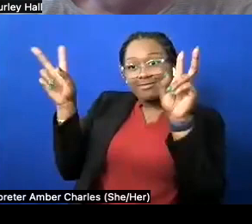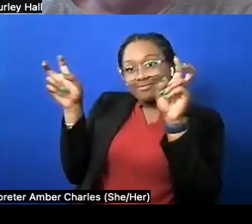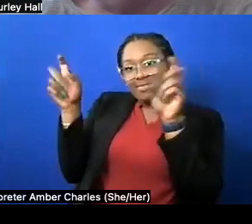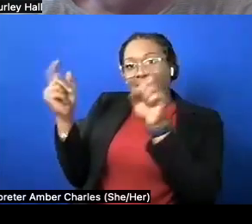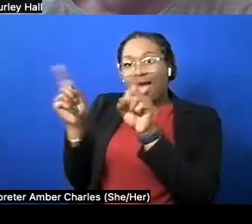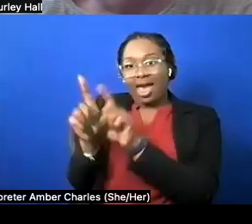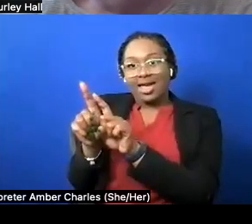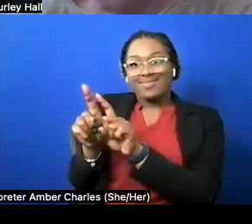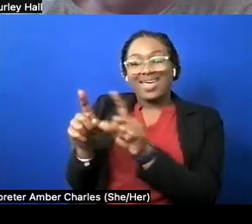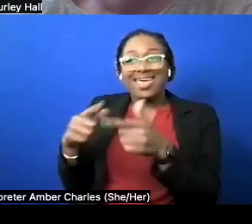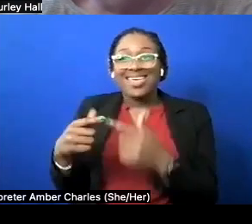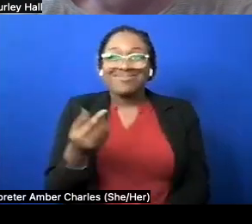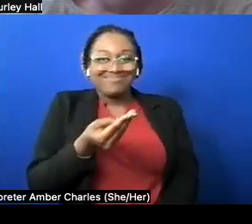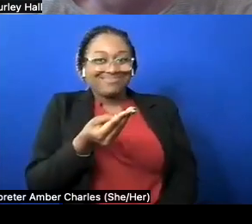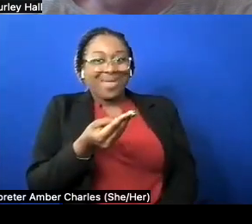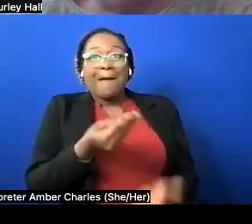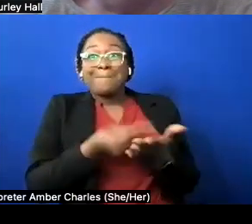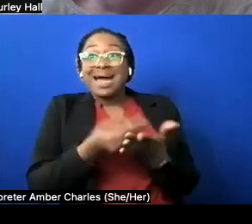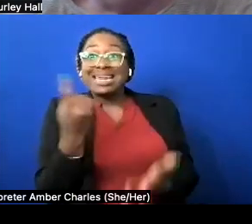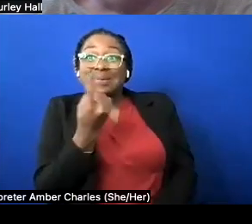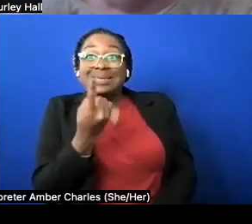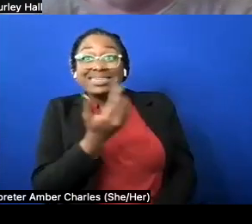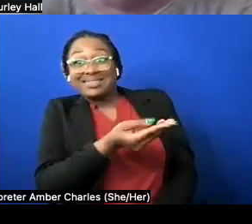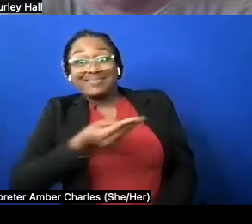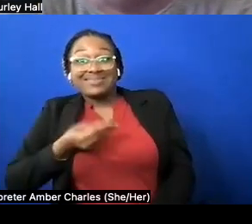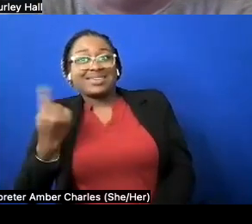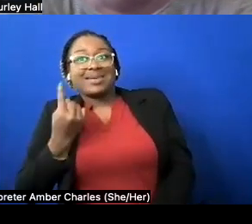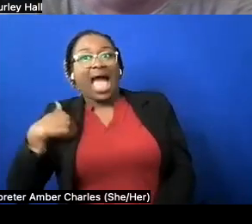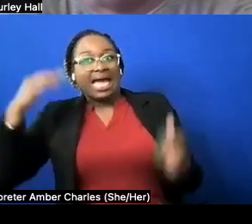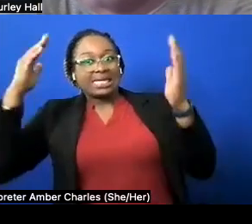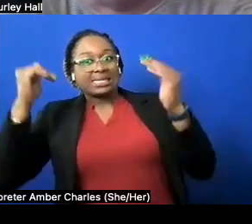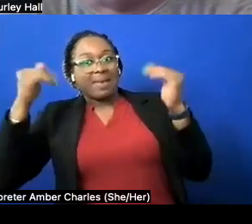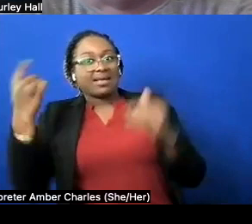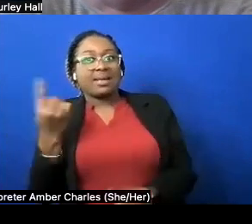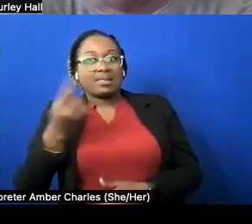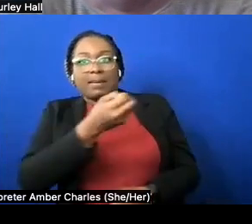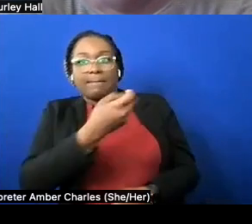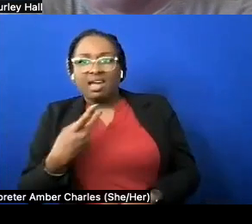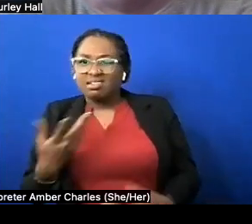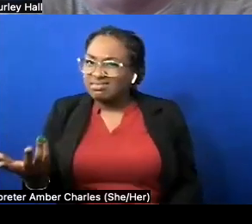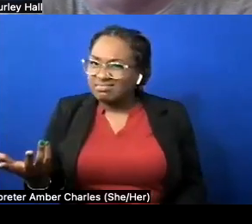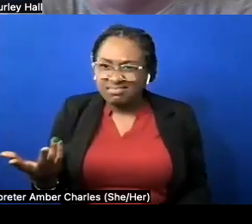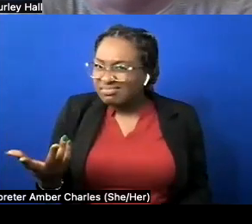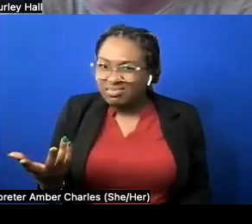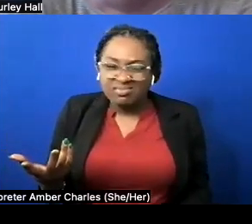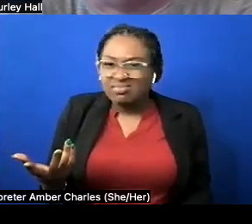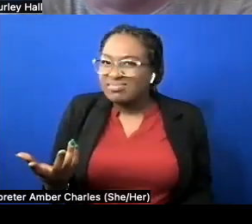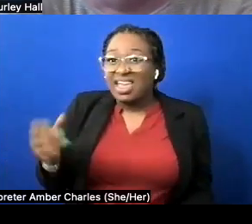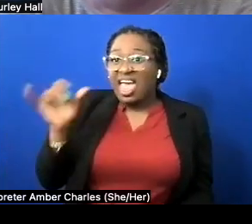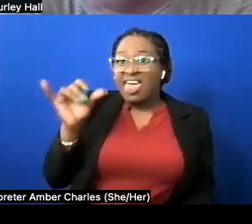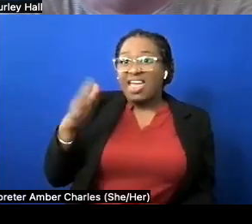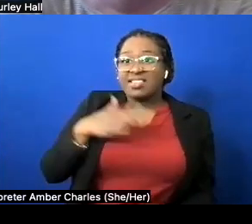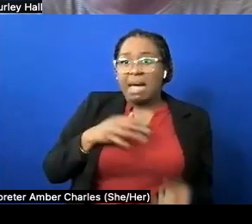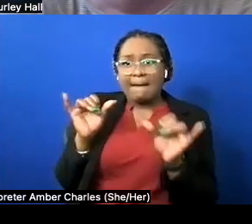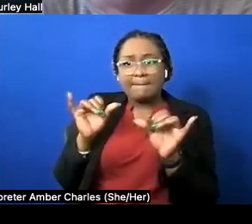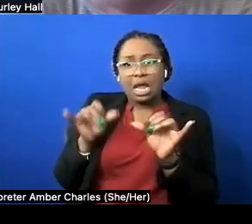like, money please, or something mm-hmm. please, like I mm-hmm. expect something in return. Mm-hmm. And that's gonna be my measurement